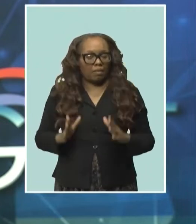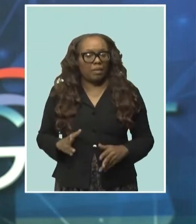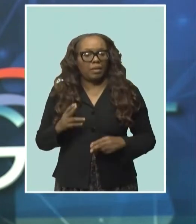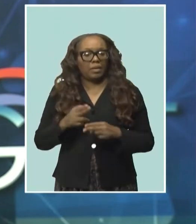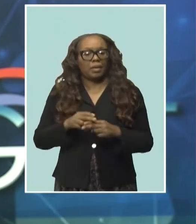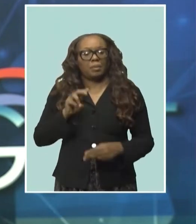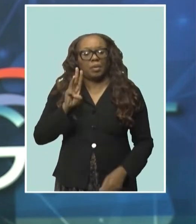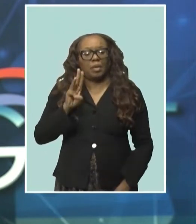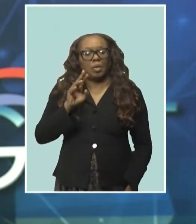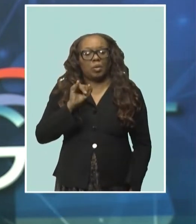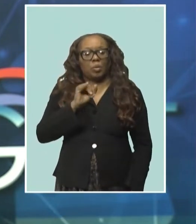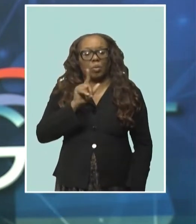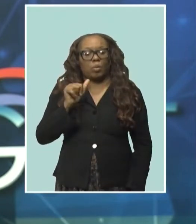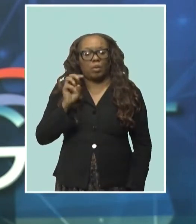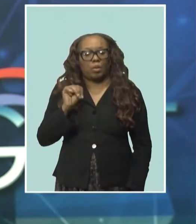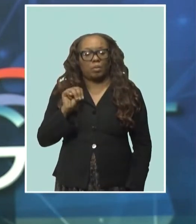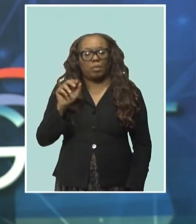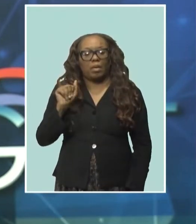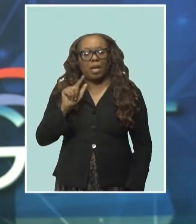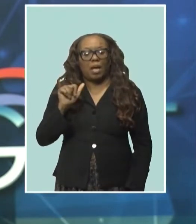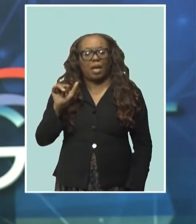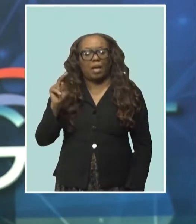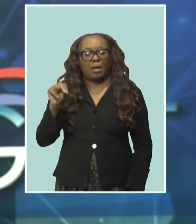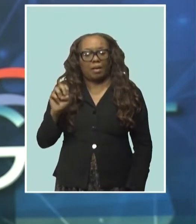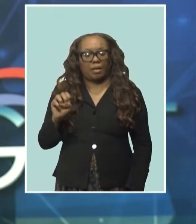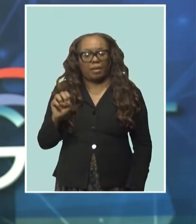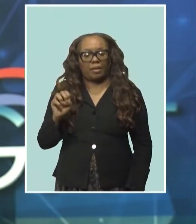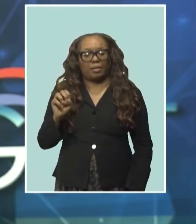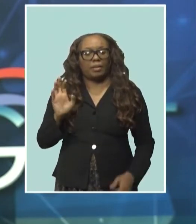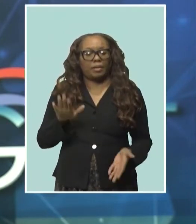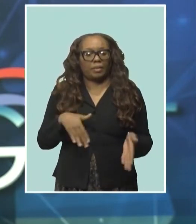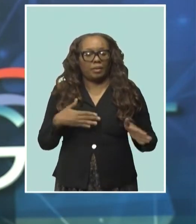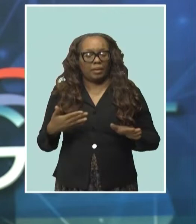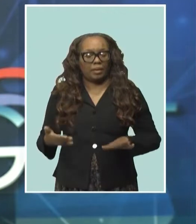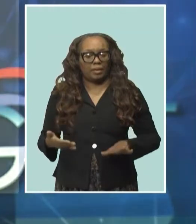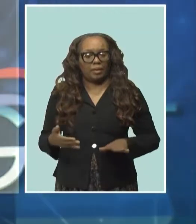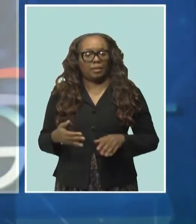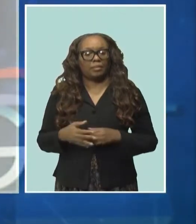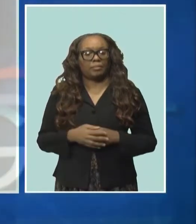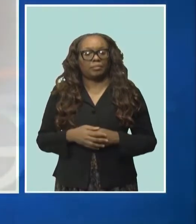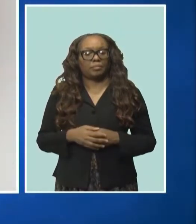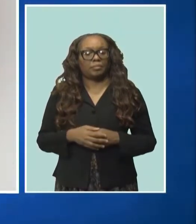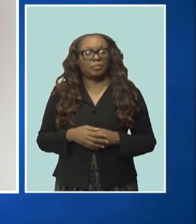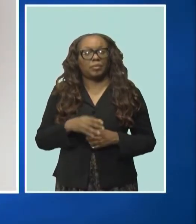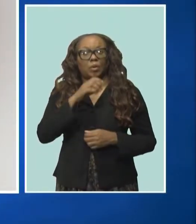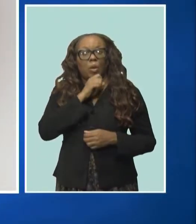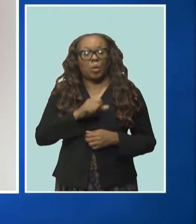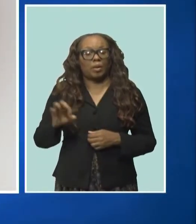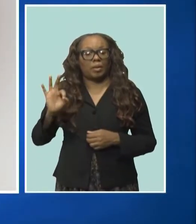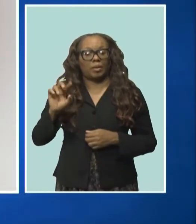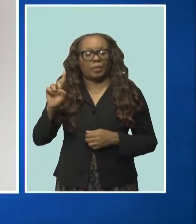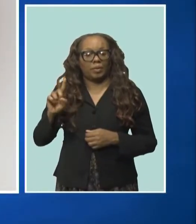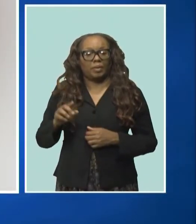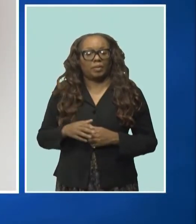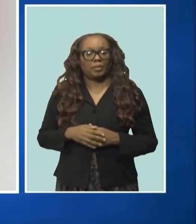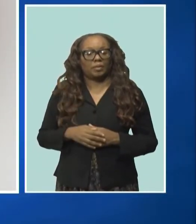died on Tuesday night at the Queen Elizabeth Hospital at the age of 91. Willie, as he was affectionately called, has been hailed across